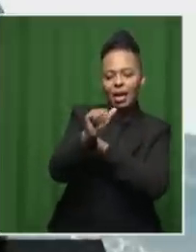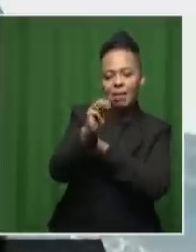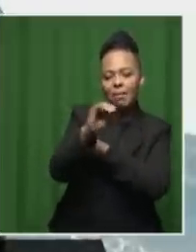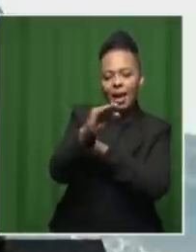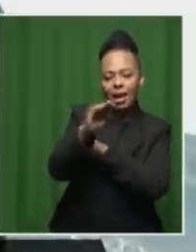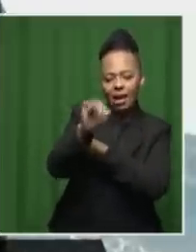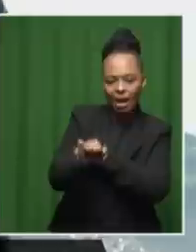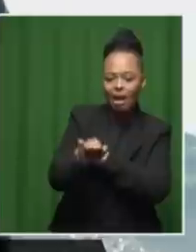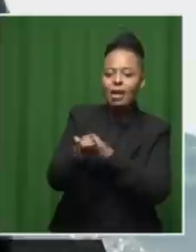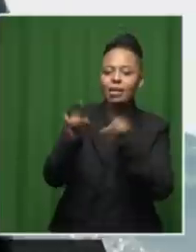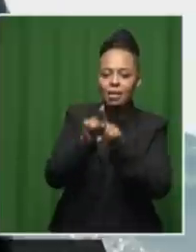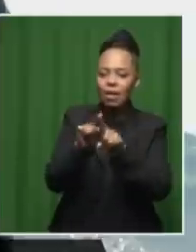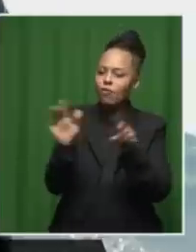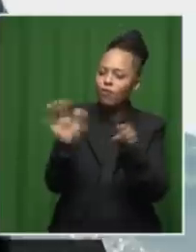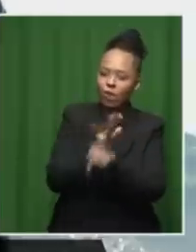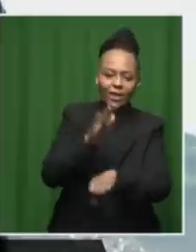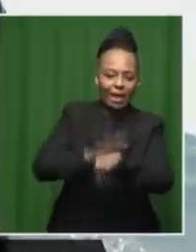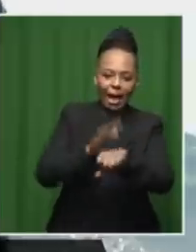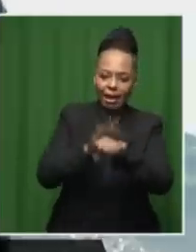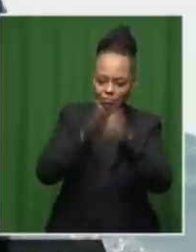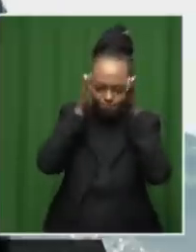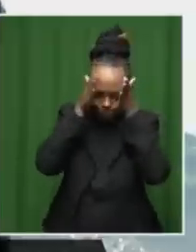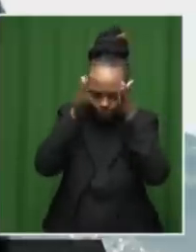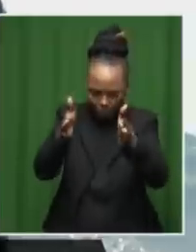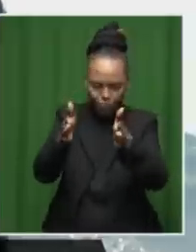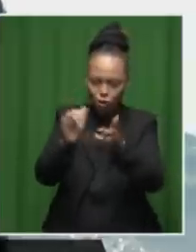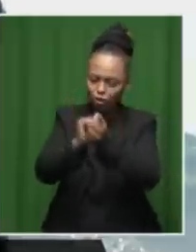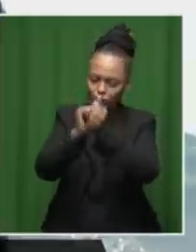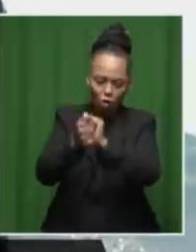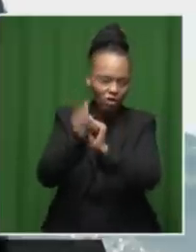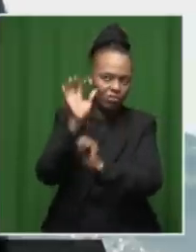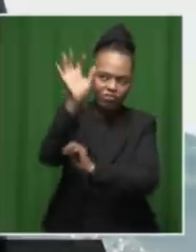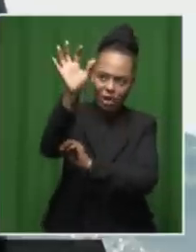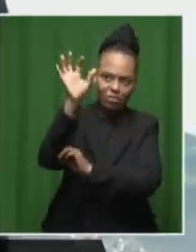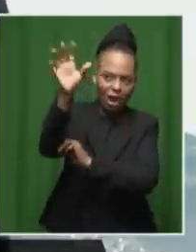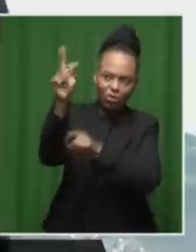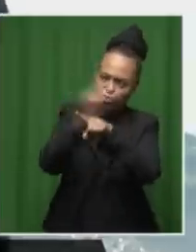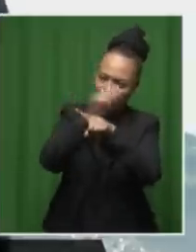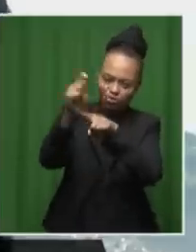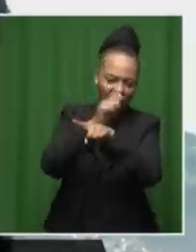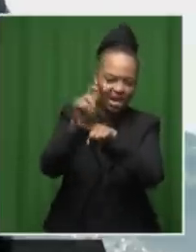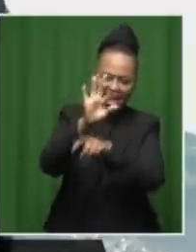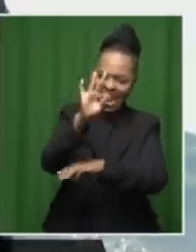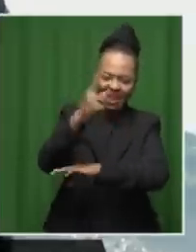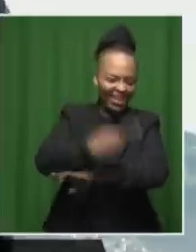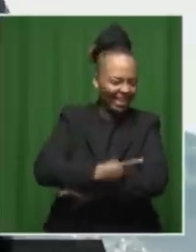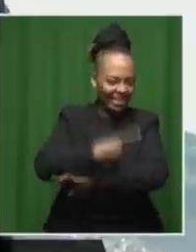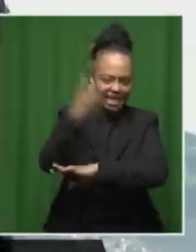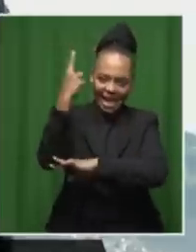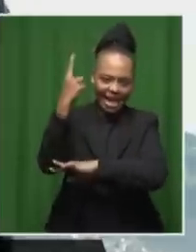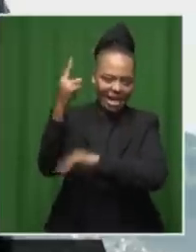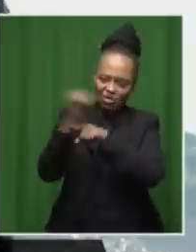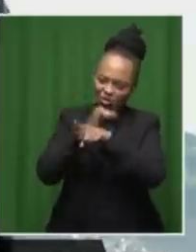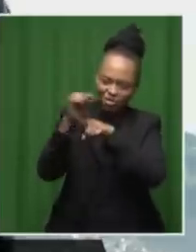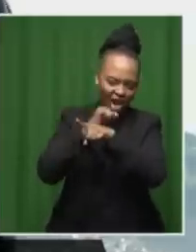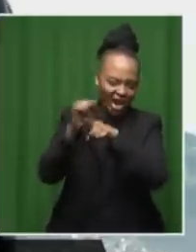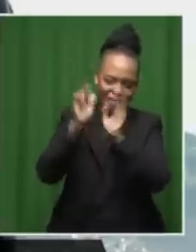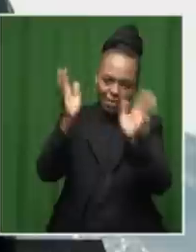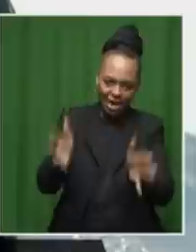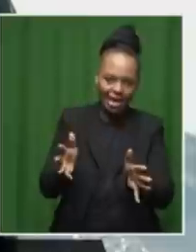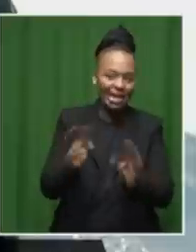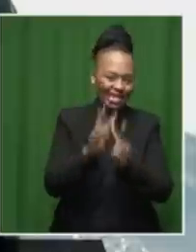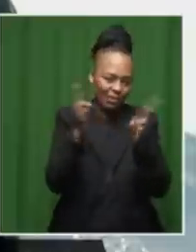Australia, they're on full-time programs, they do this for a living, they're used to doing this every day of their life, and I think that's the main